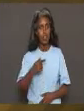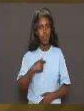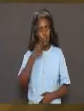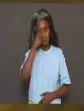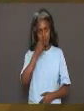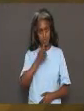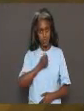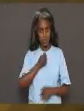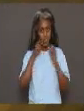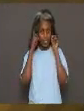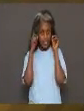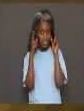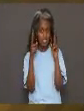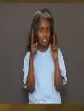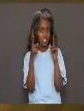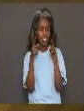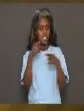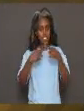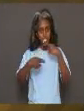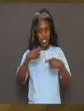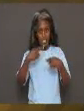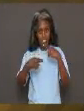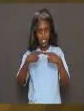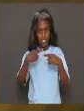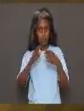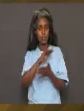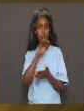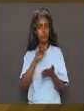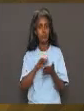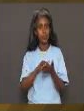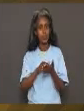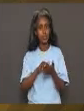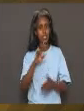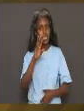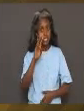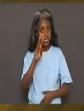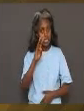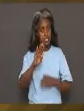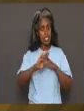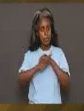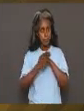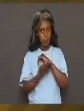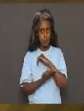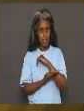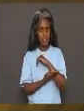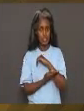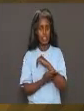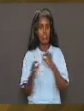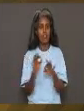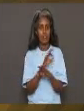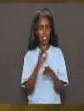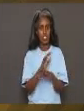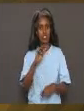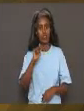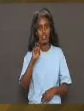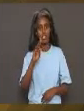you understand the relationships between the 6 basic functions of